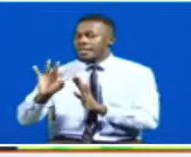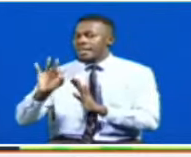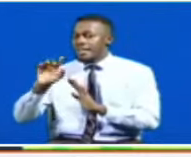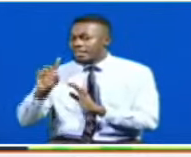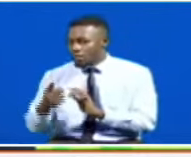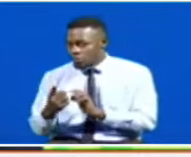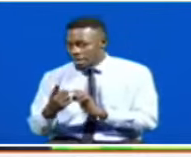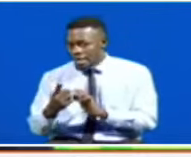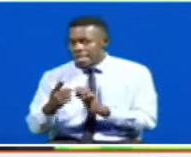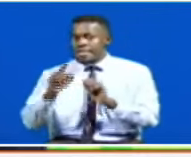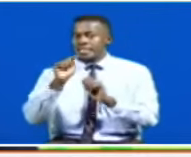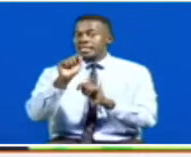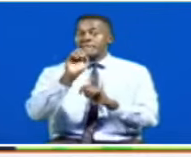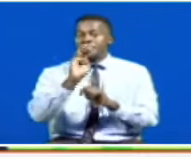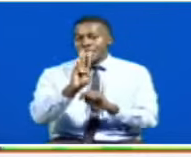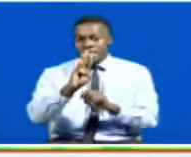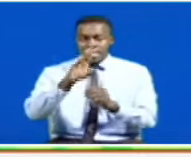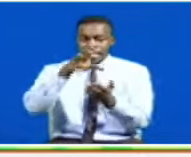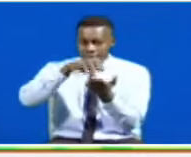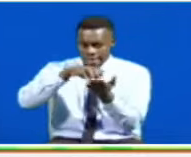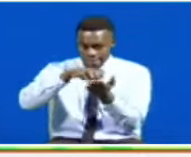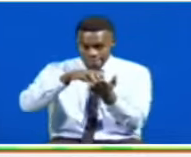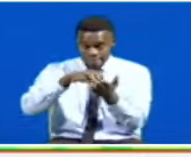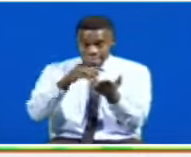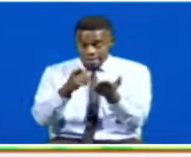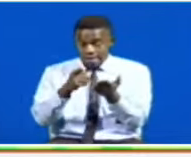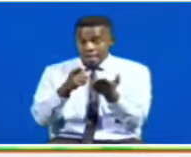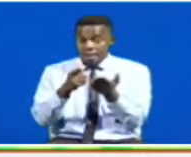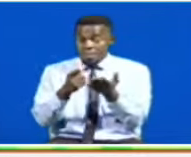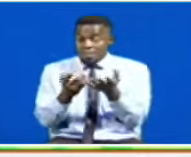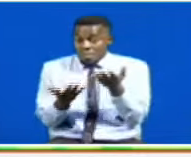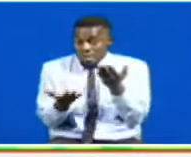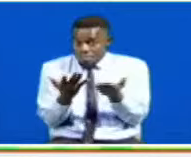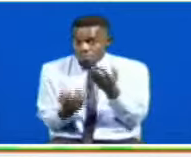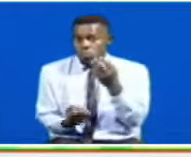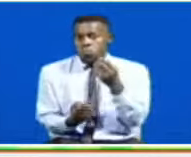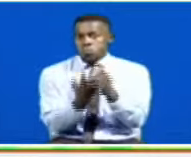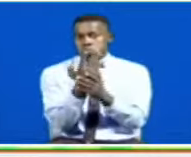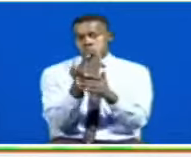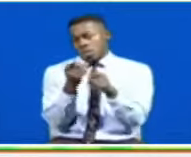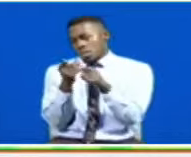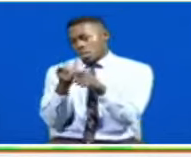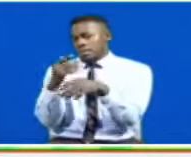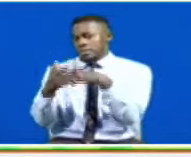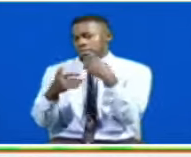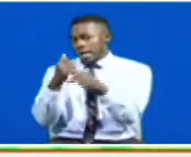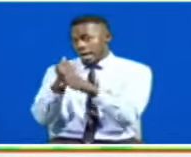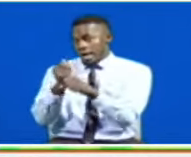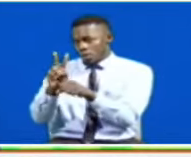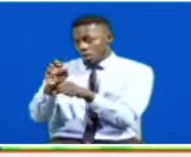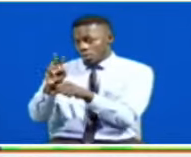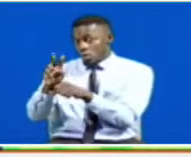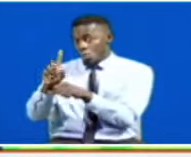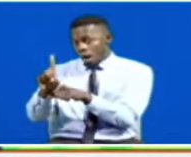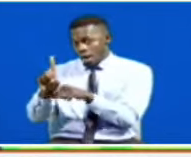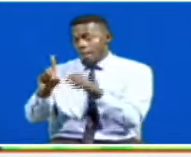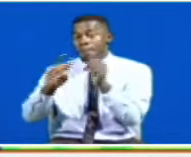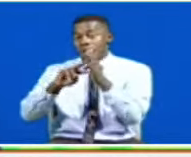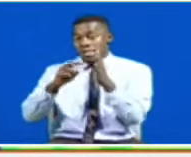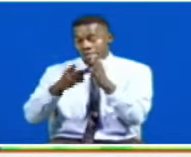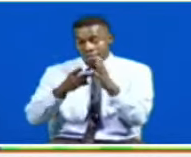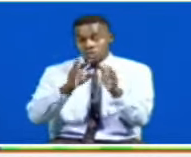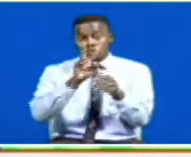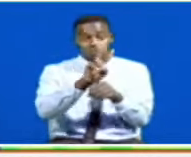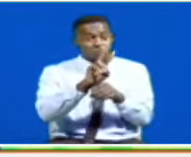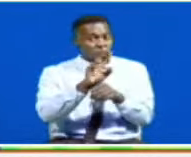133,000 TB cases that were likely to emerge that year, leaving 32%